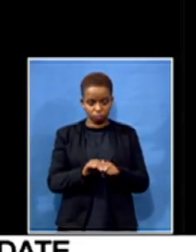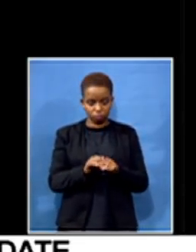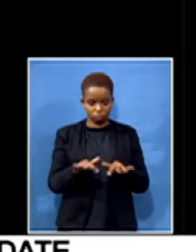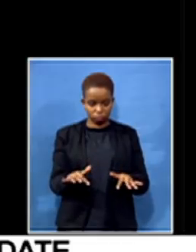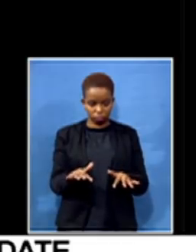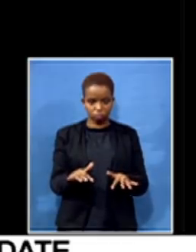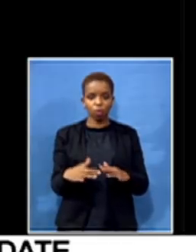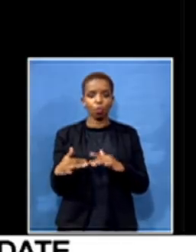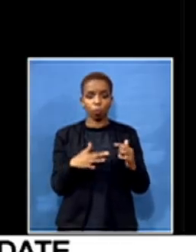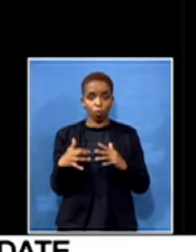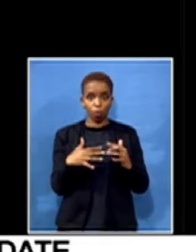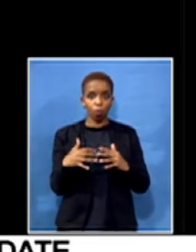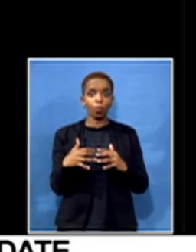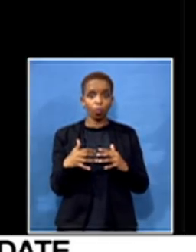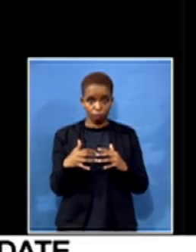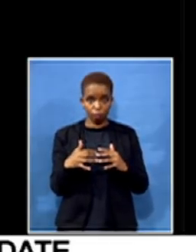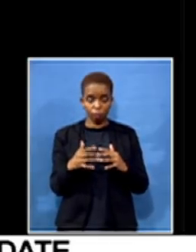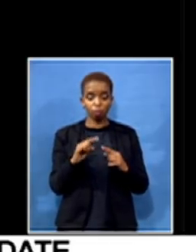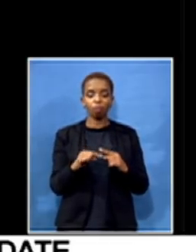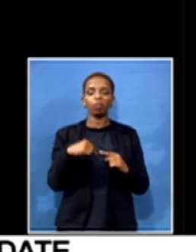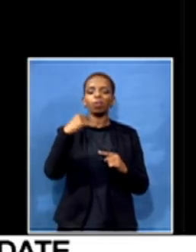post-war, and make sure that